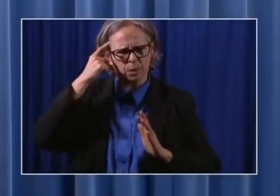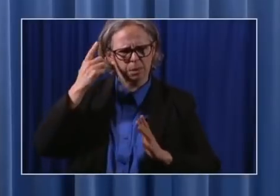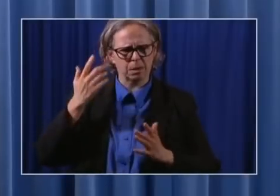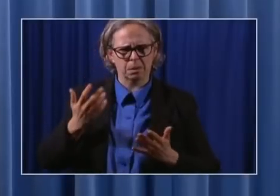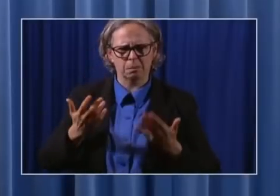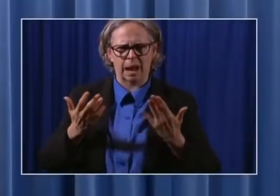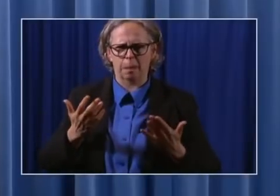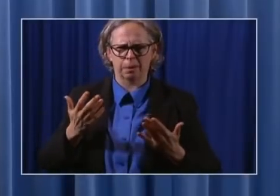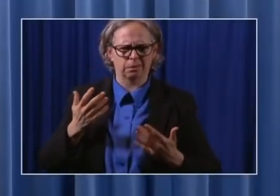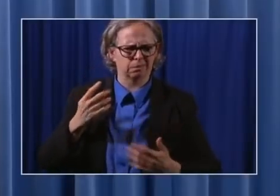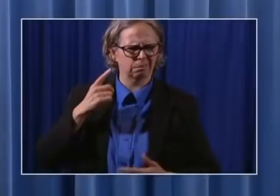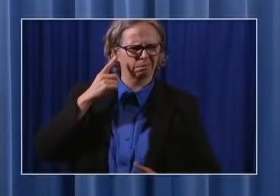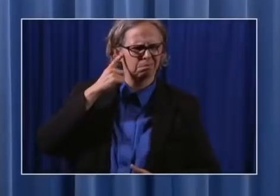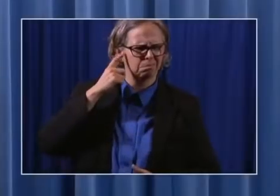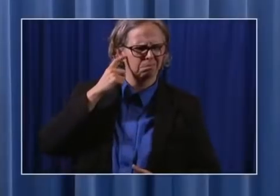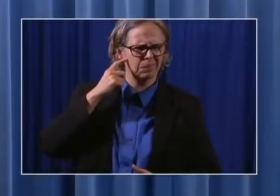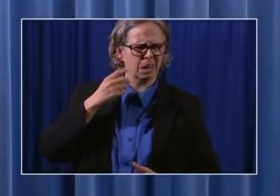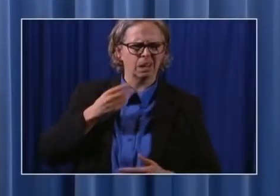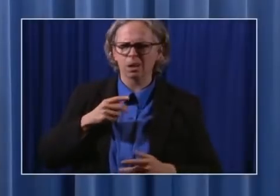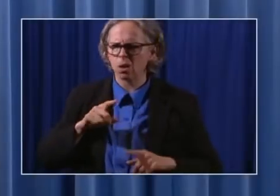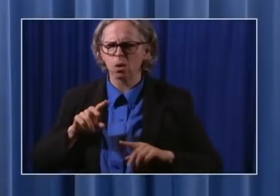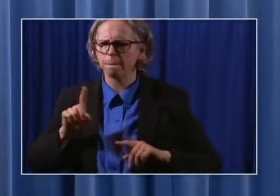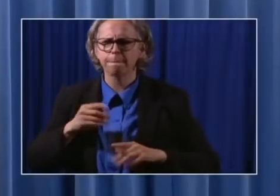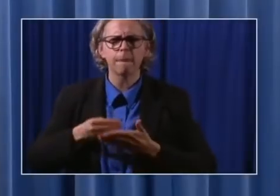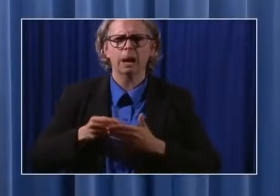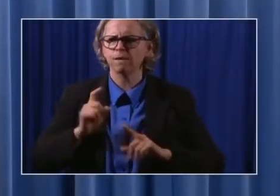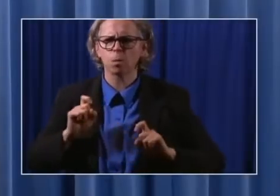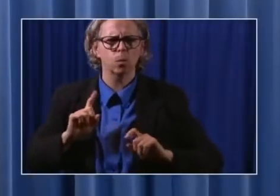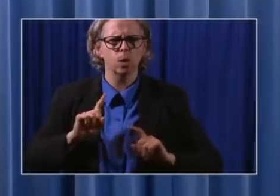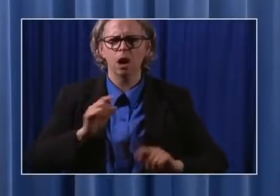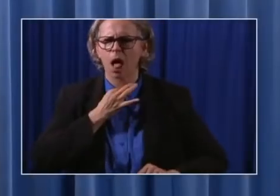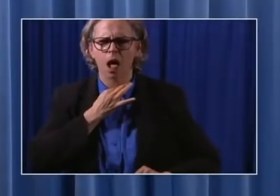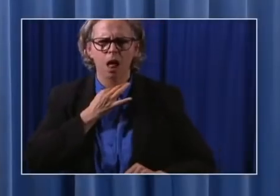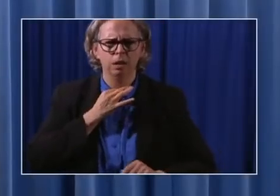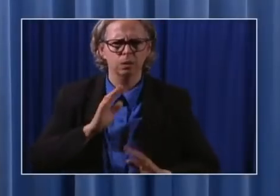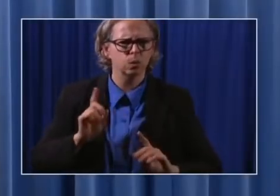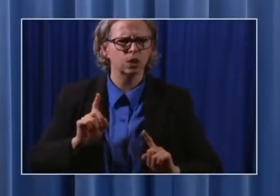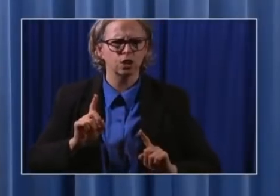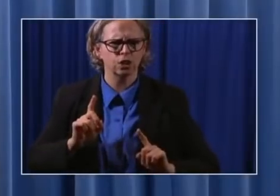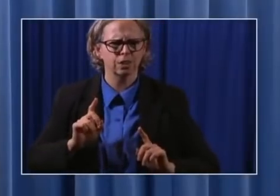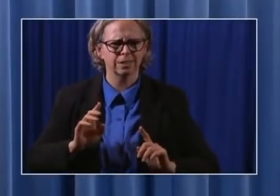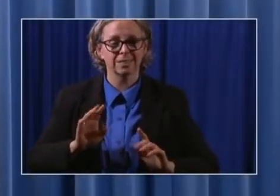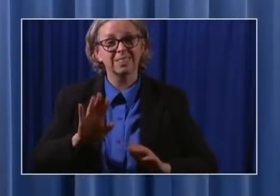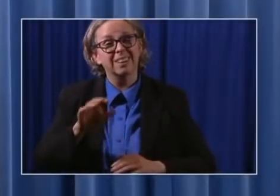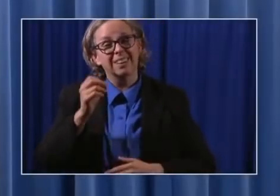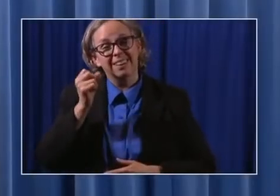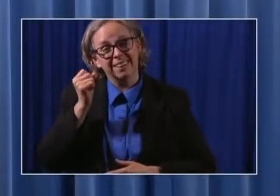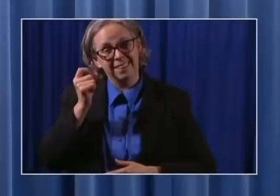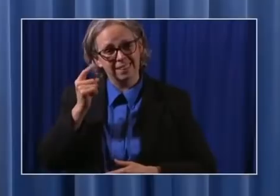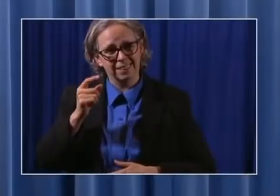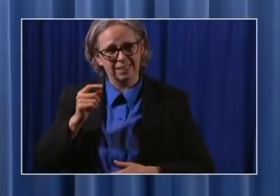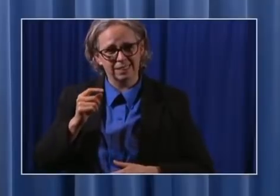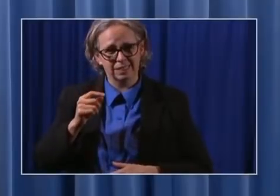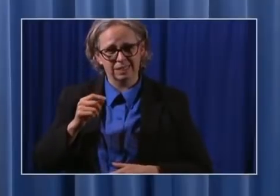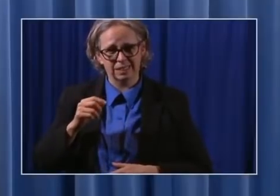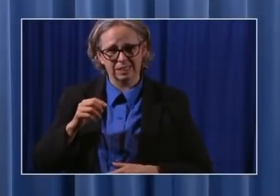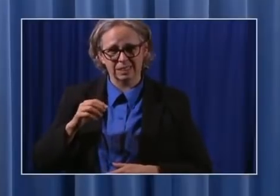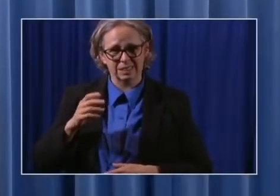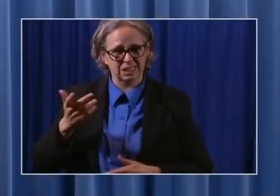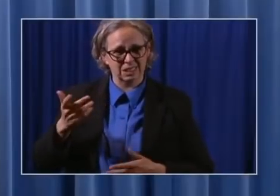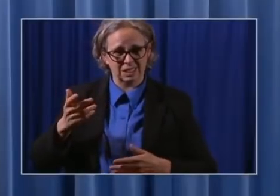one knew of this, as they labeled it the other day, this enterprise was taking place, or that things illegal were being